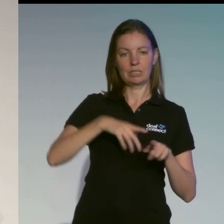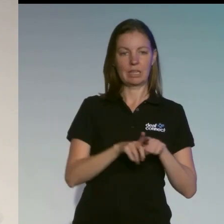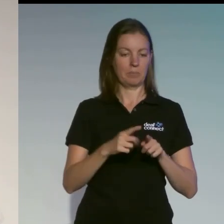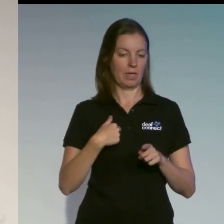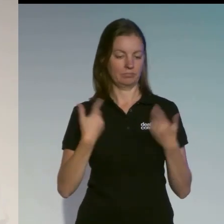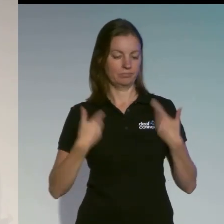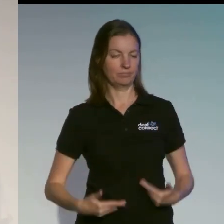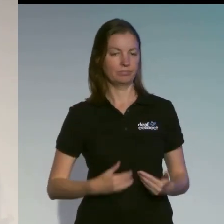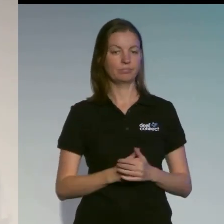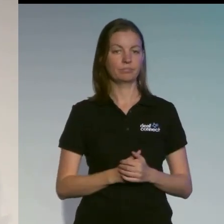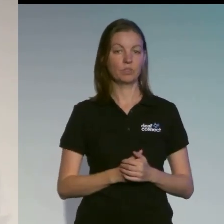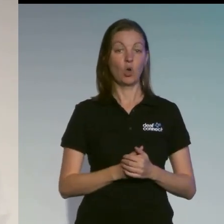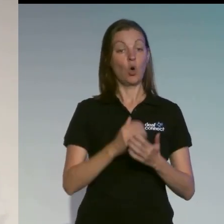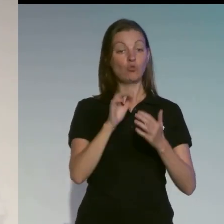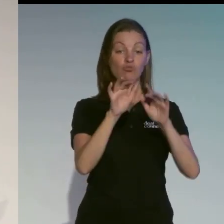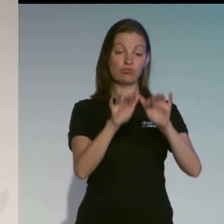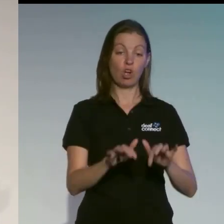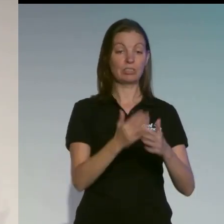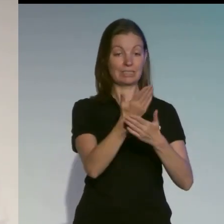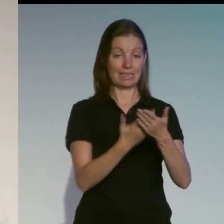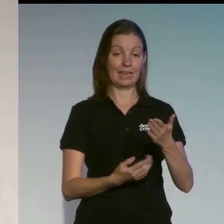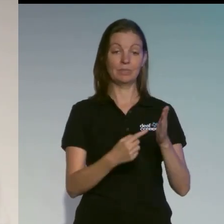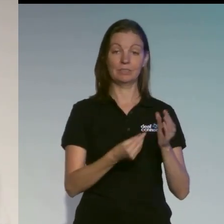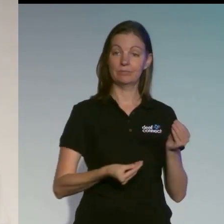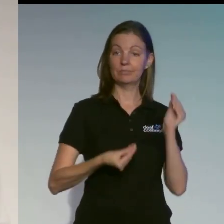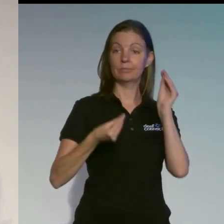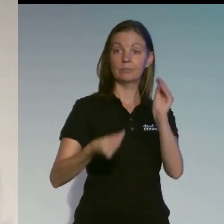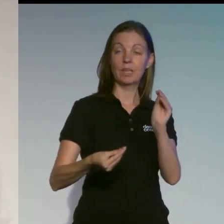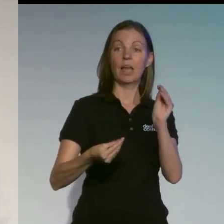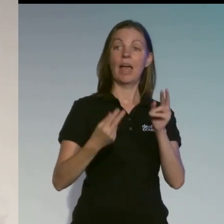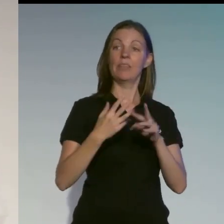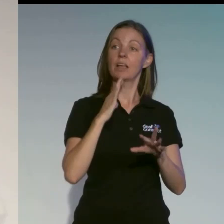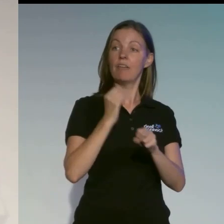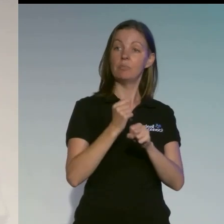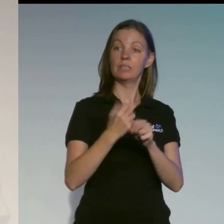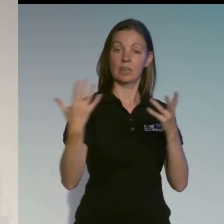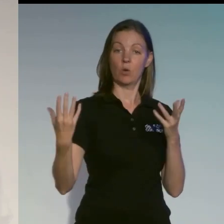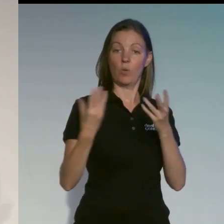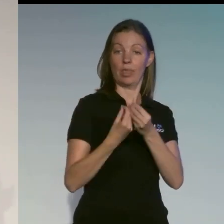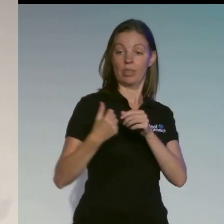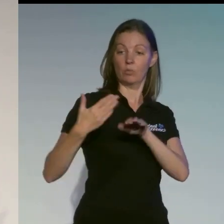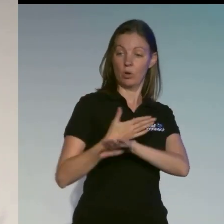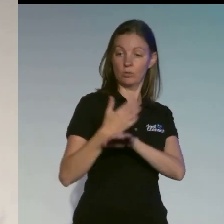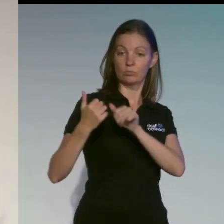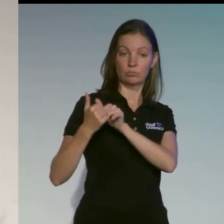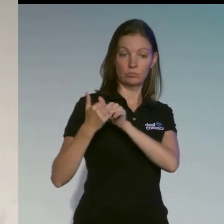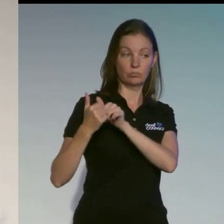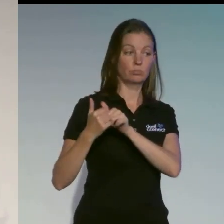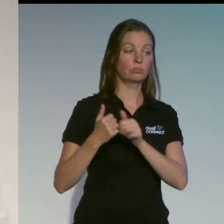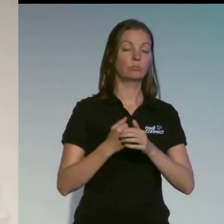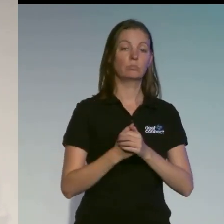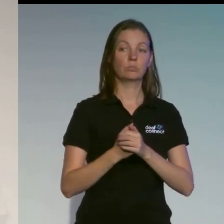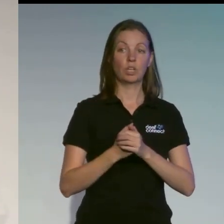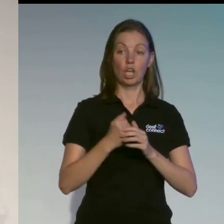Statement and were eventually invited by government to crunch the issues together. Years of research was undertaken using participatory methods,